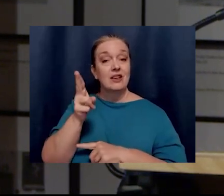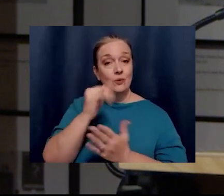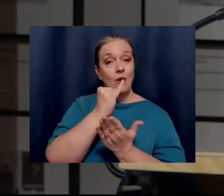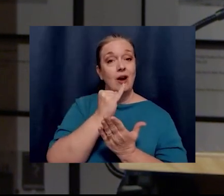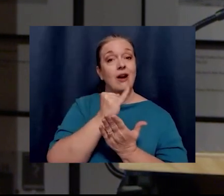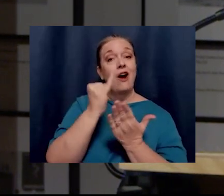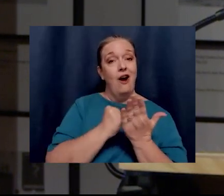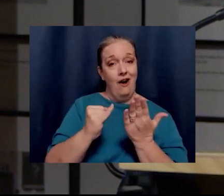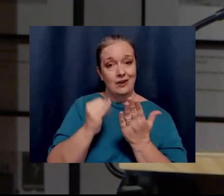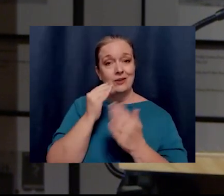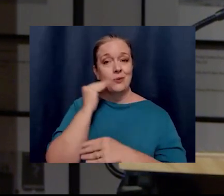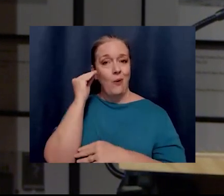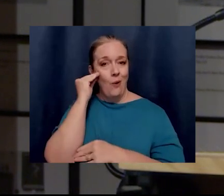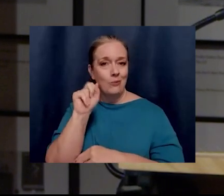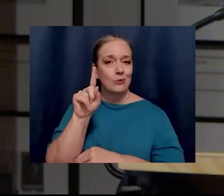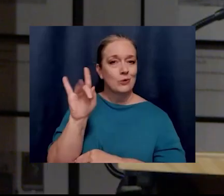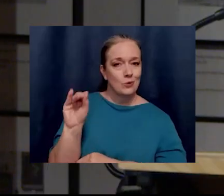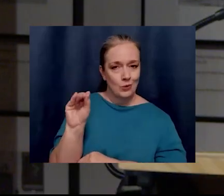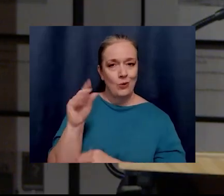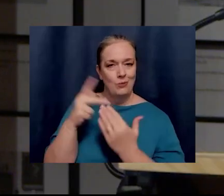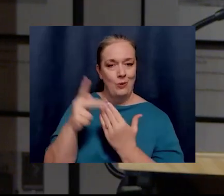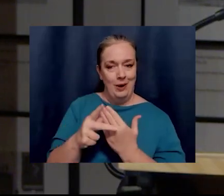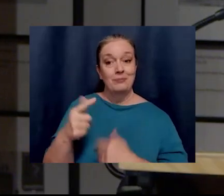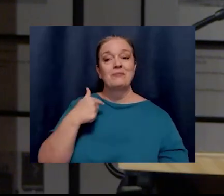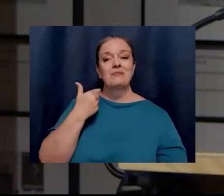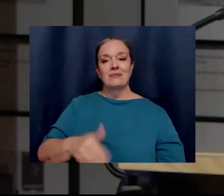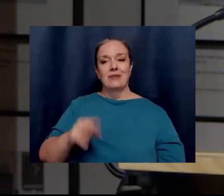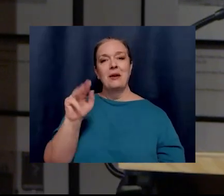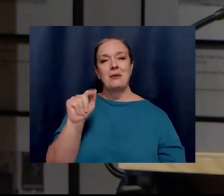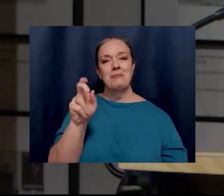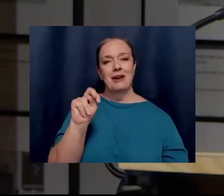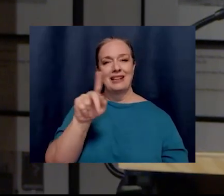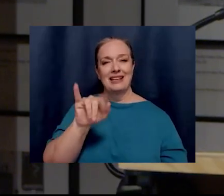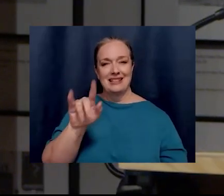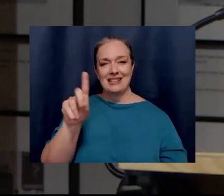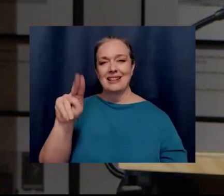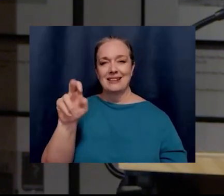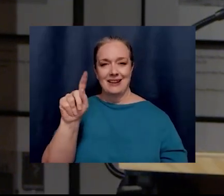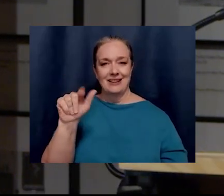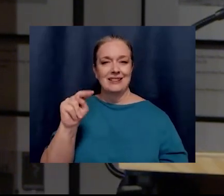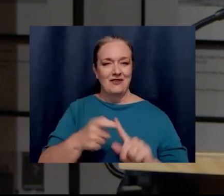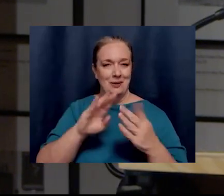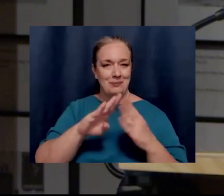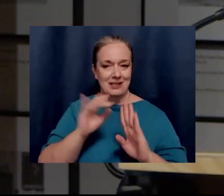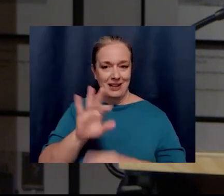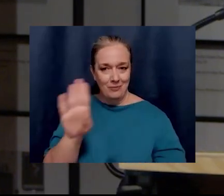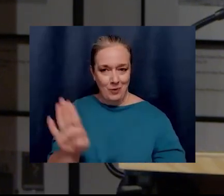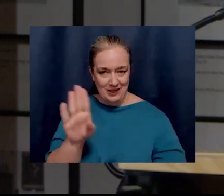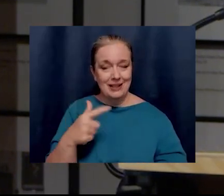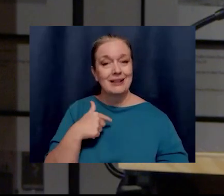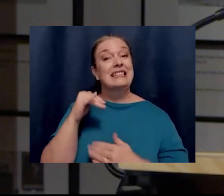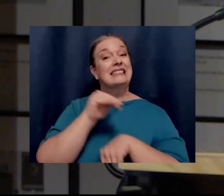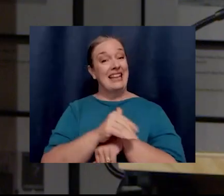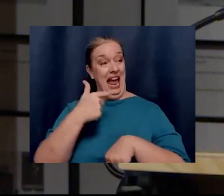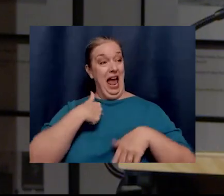which manages the James Castle House. And I have truly the supreme pleasure of not only being the host